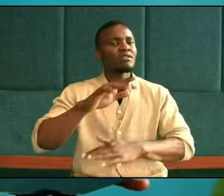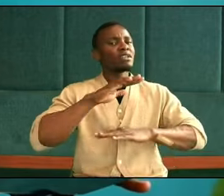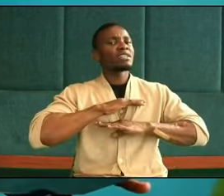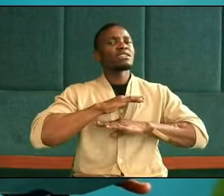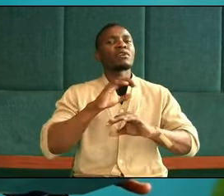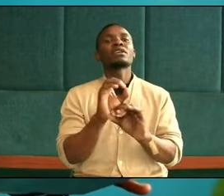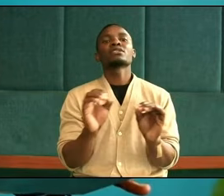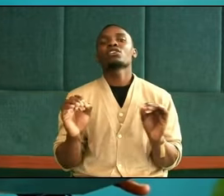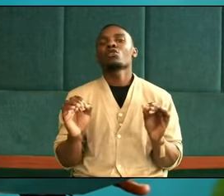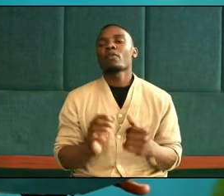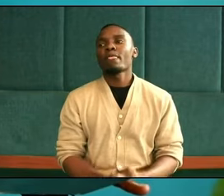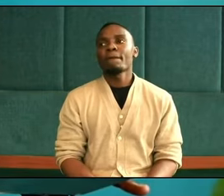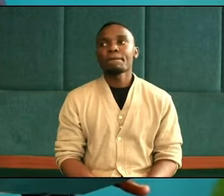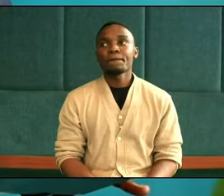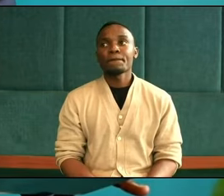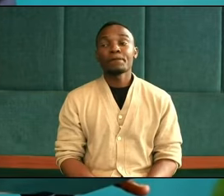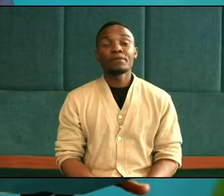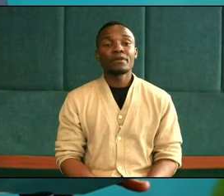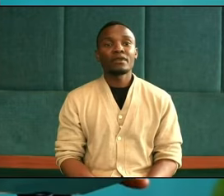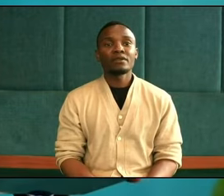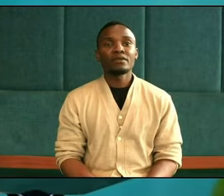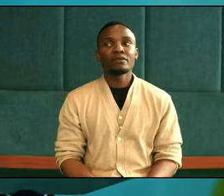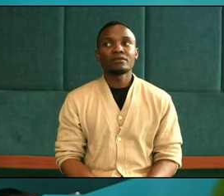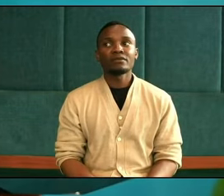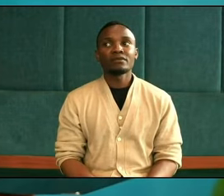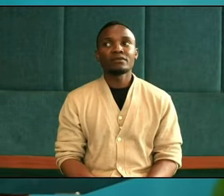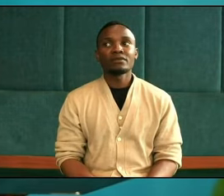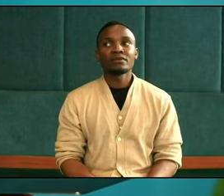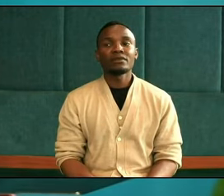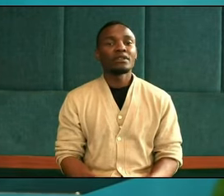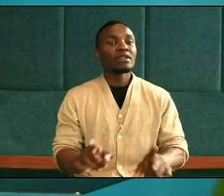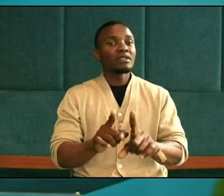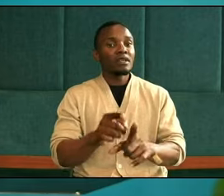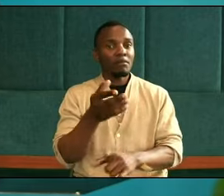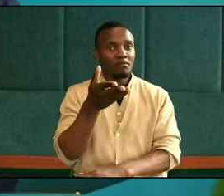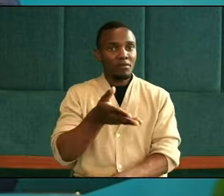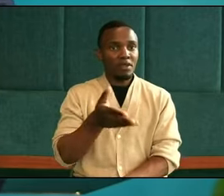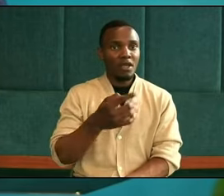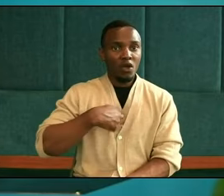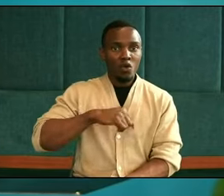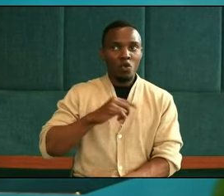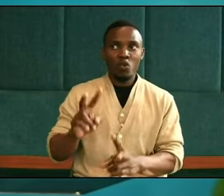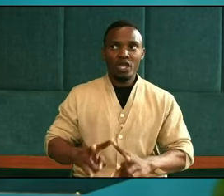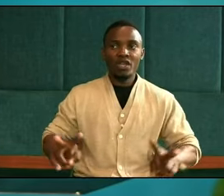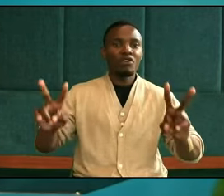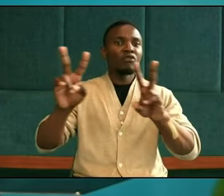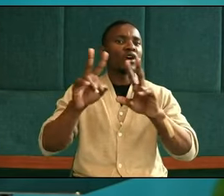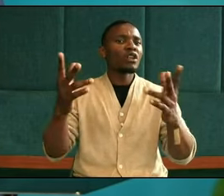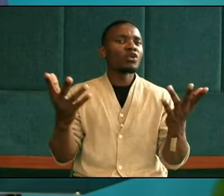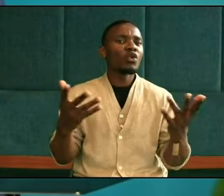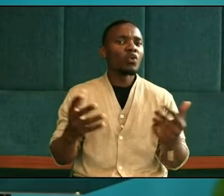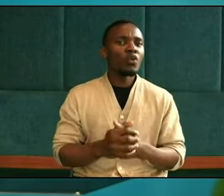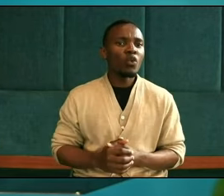satisfied. Even in health, we've heard of the blue zones. Whether it's in Japan or whether